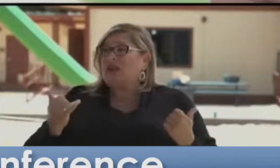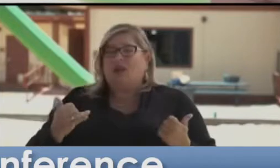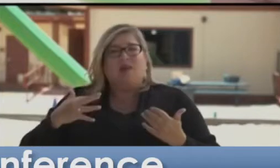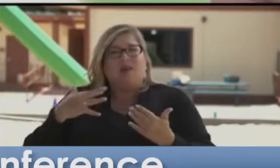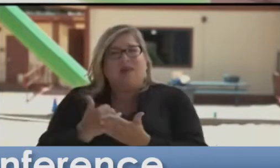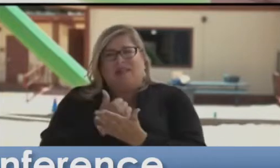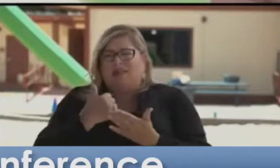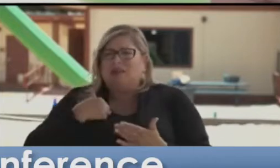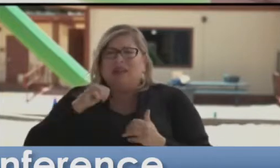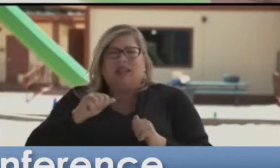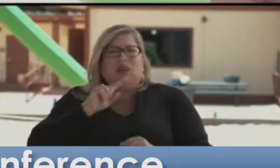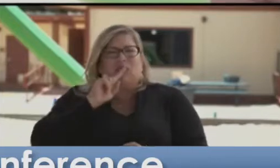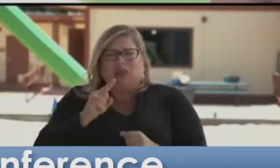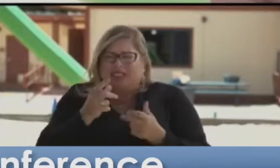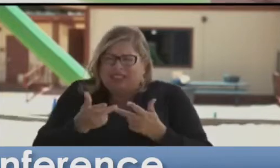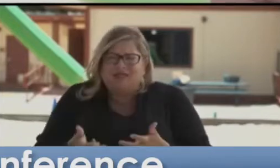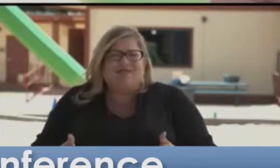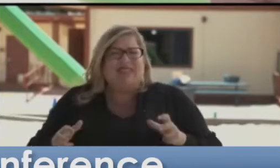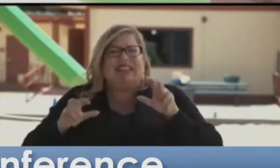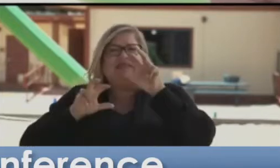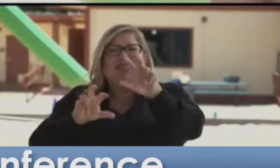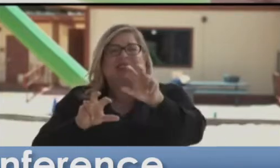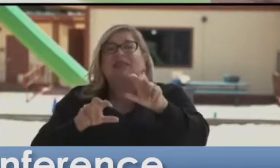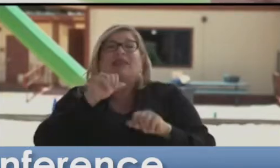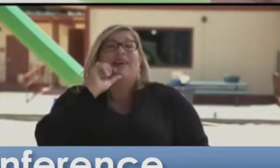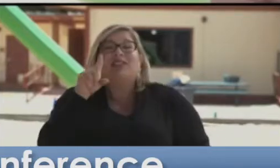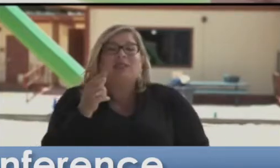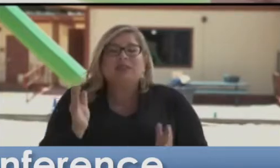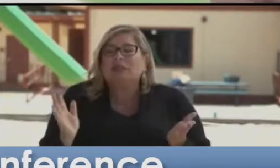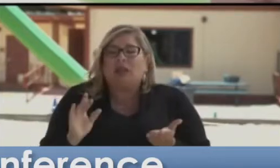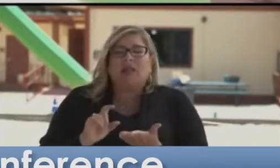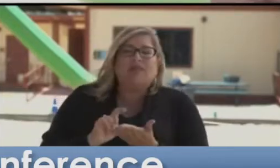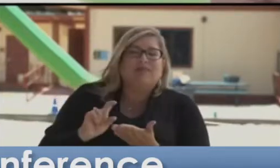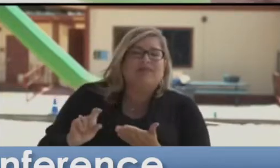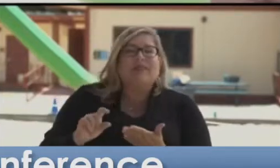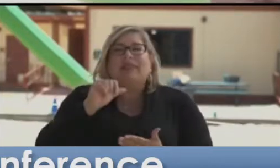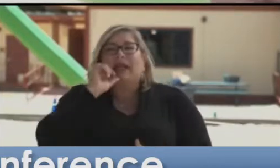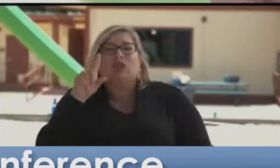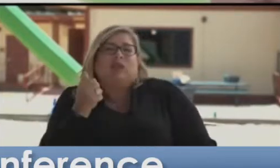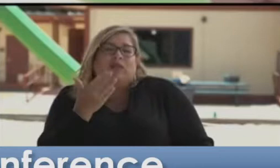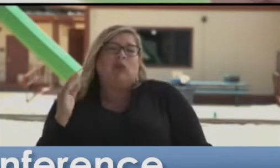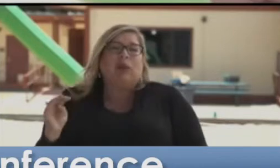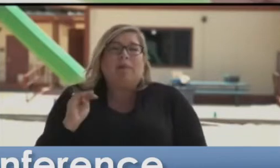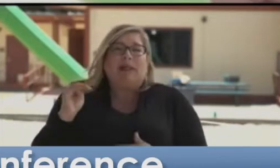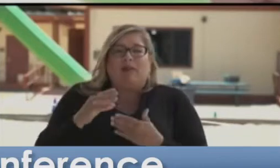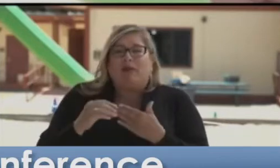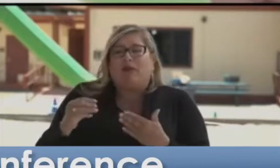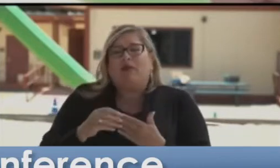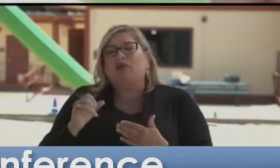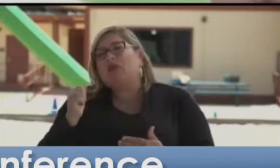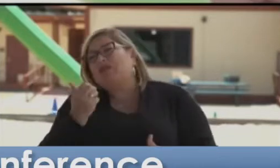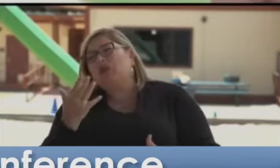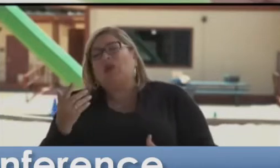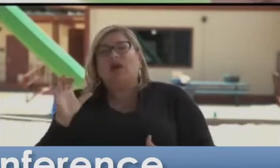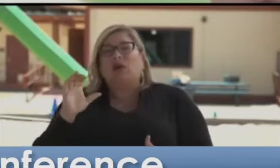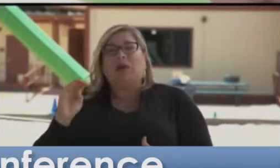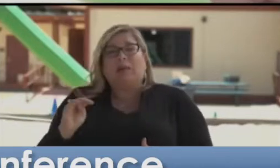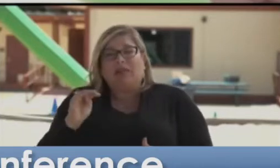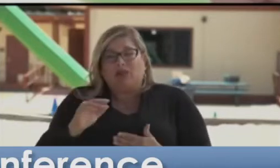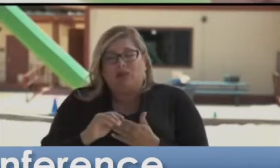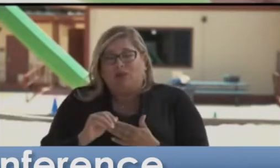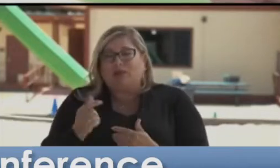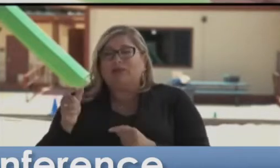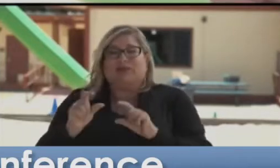to double down on this investment, not just in a small way, not just with a few $1 million or even hundreds of millions of dollars, but billions